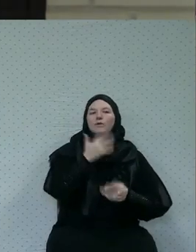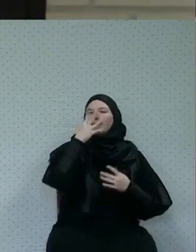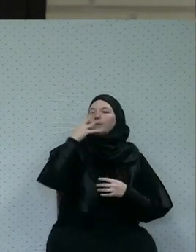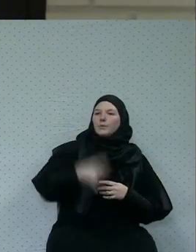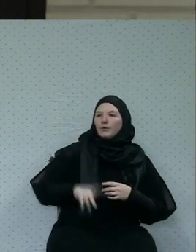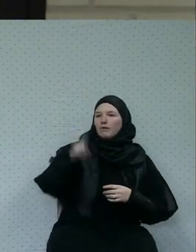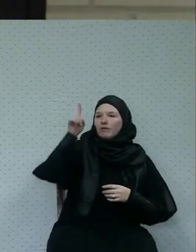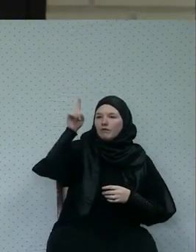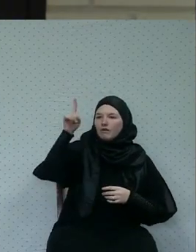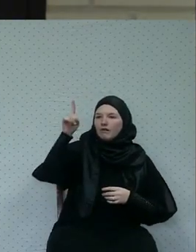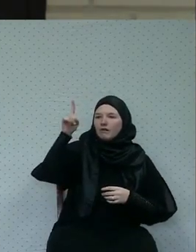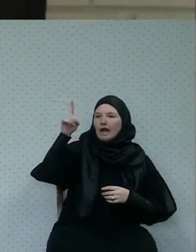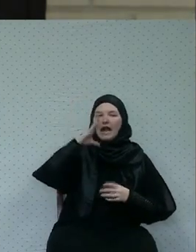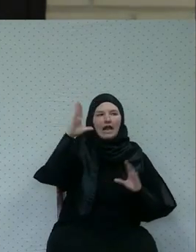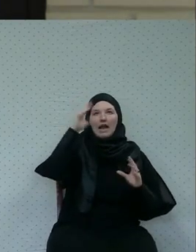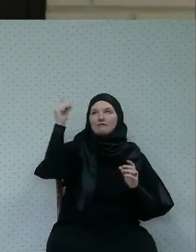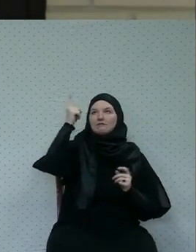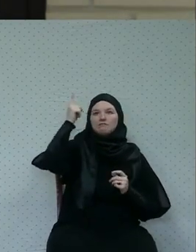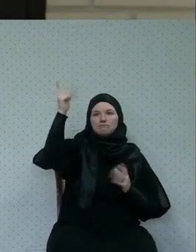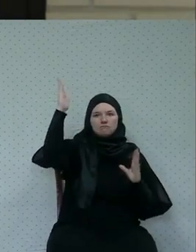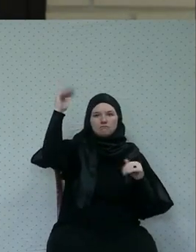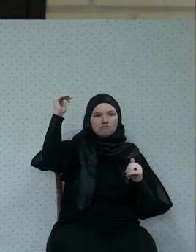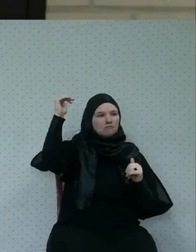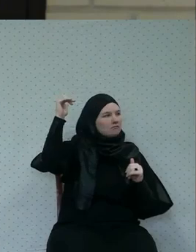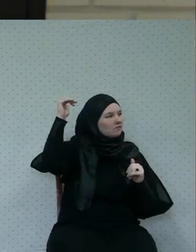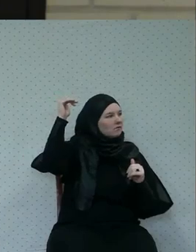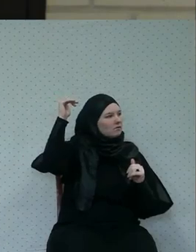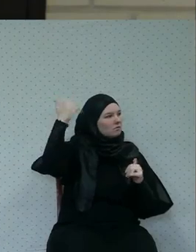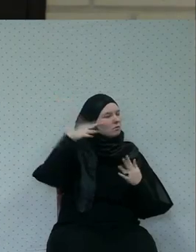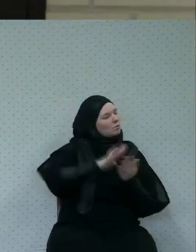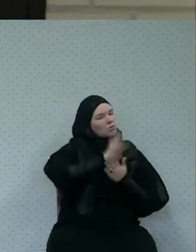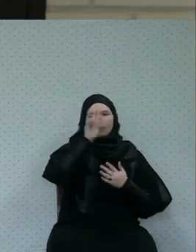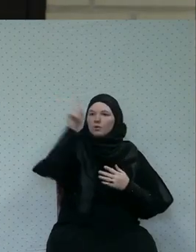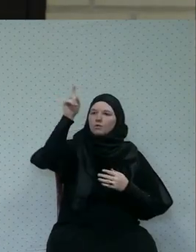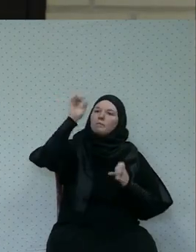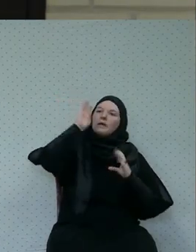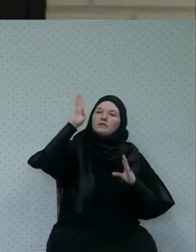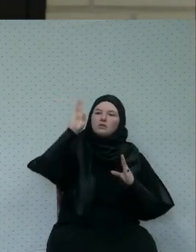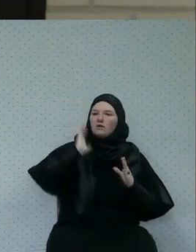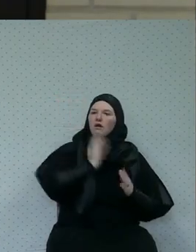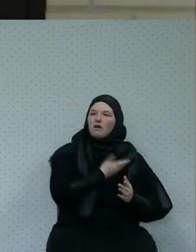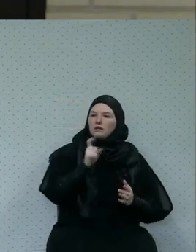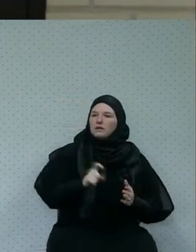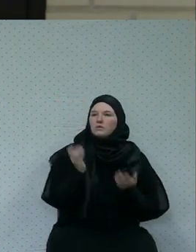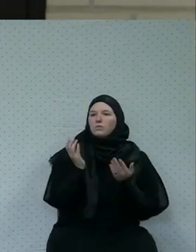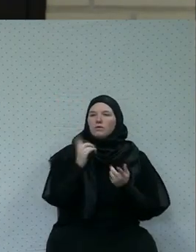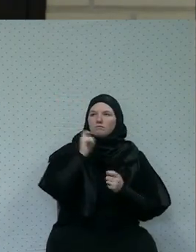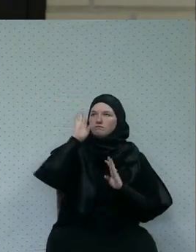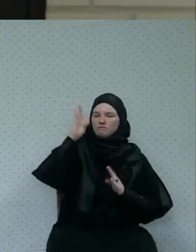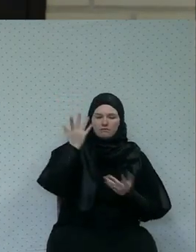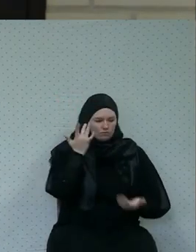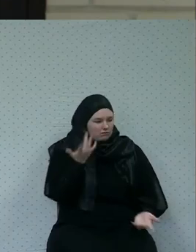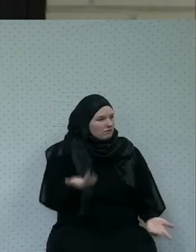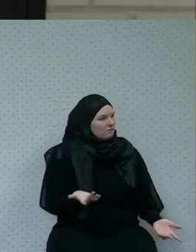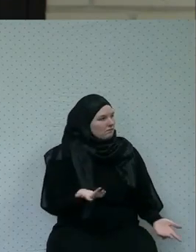ignore Allah and expect him, subhanahu wa ta'ala, to pay attention to our needs.